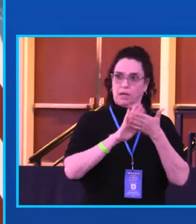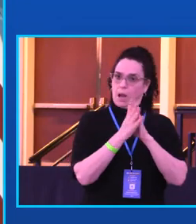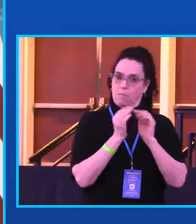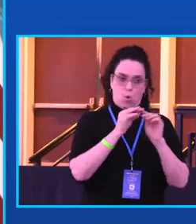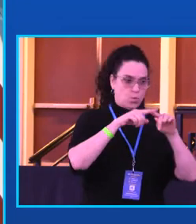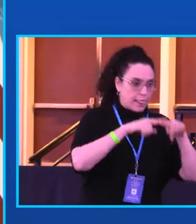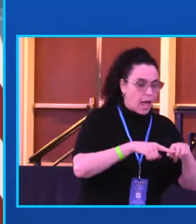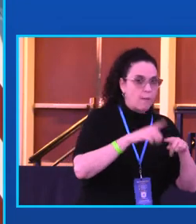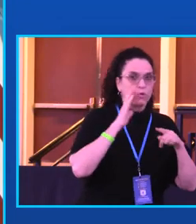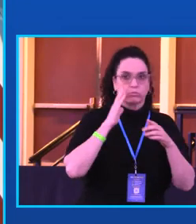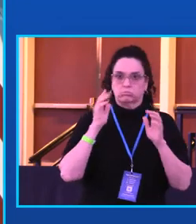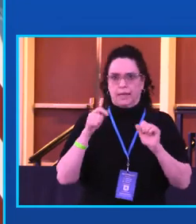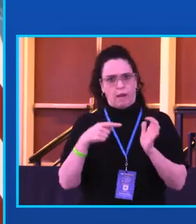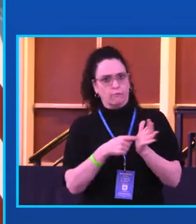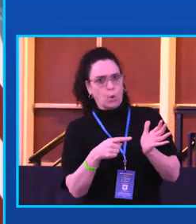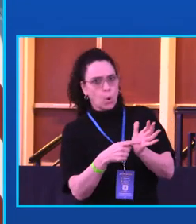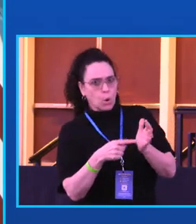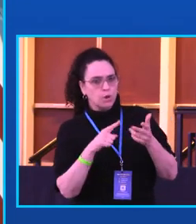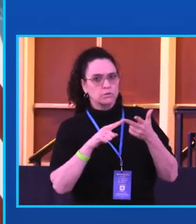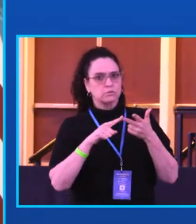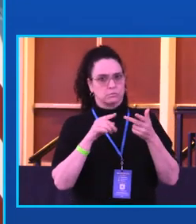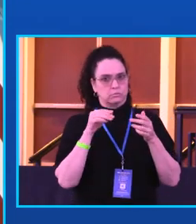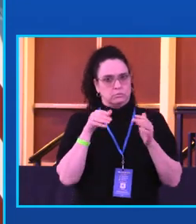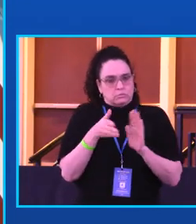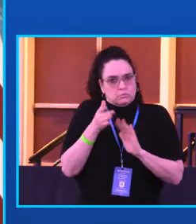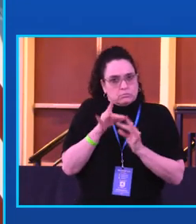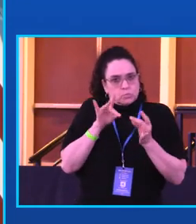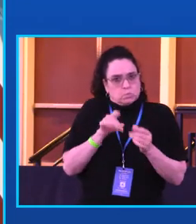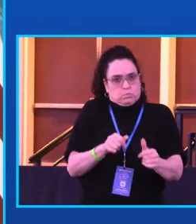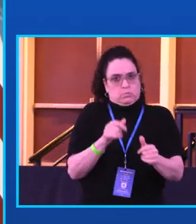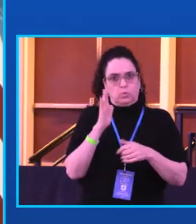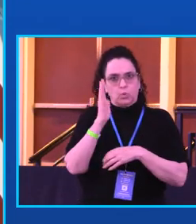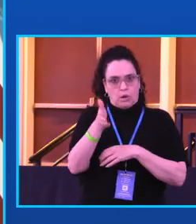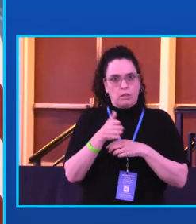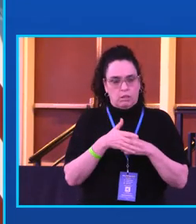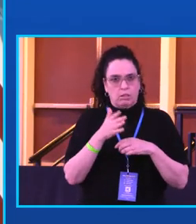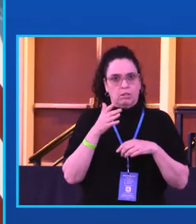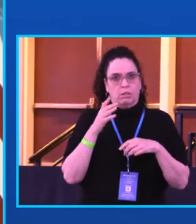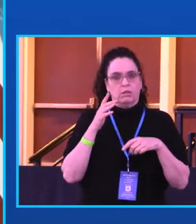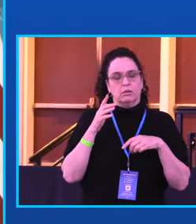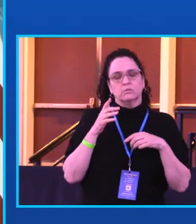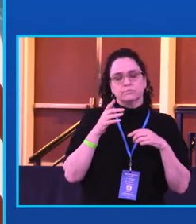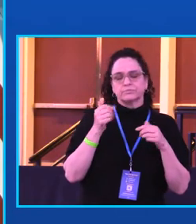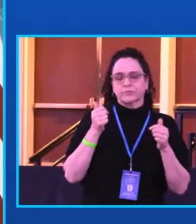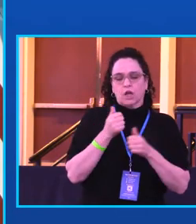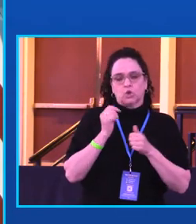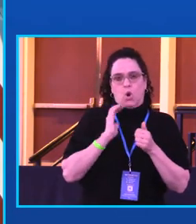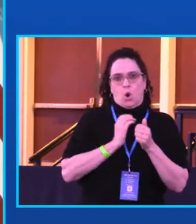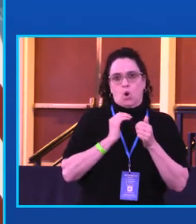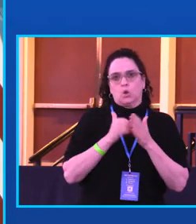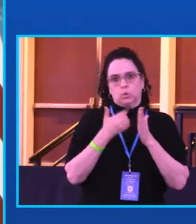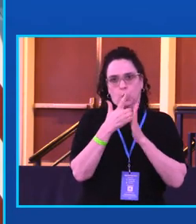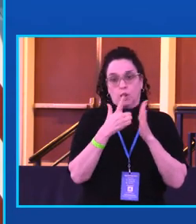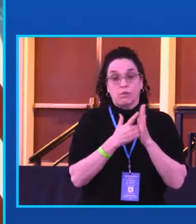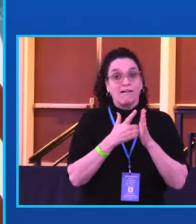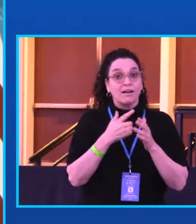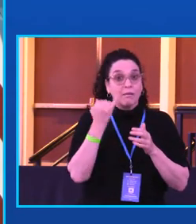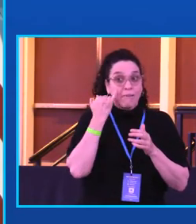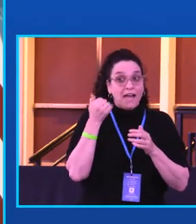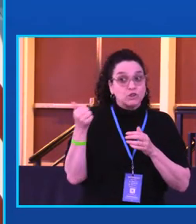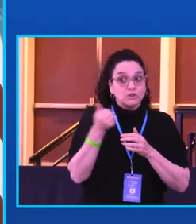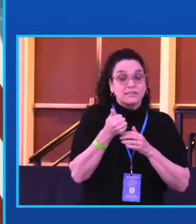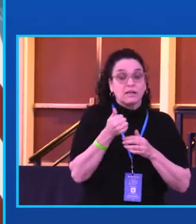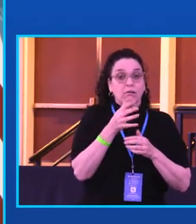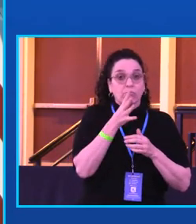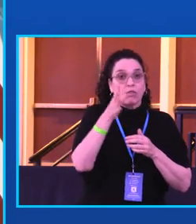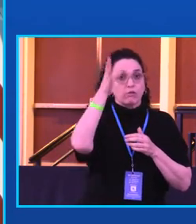and more efficient. So imagine, if you will, a mother or a father trying to get out of the house during